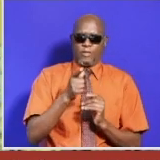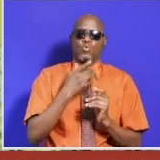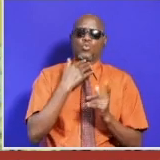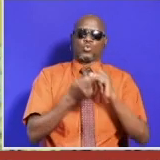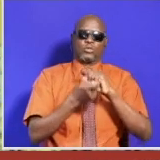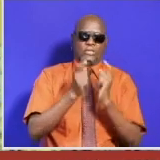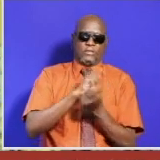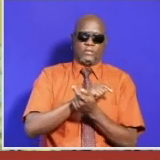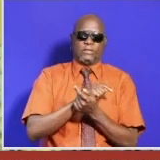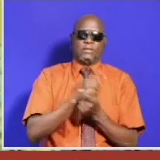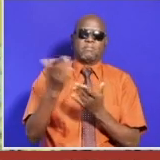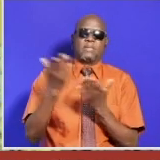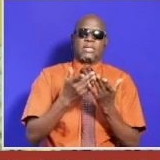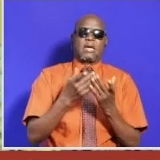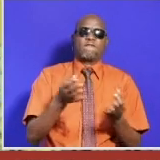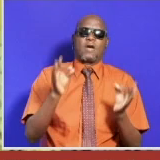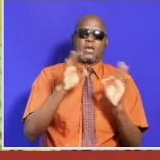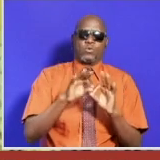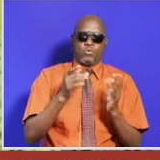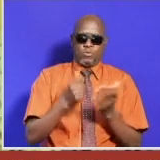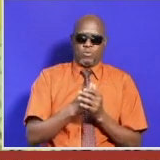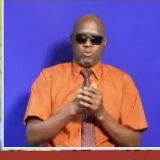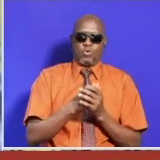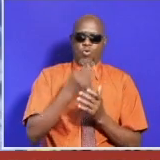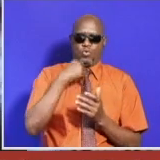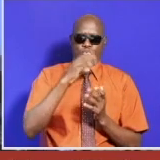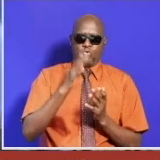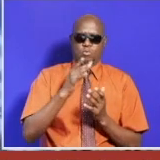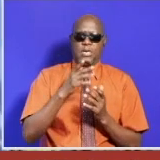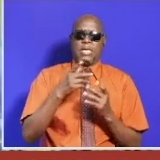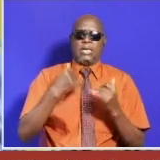bringing value to consumers as they seek to enjoy healthy choices.